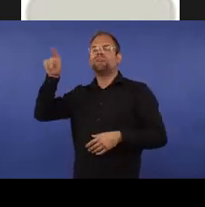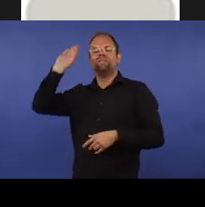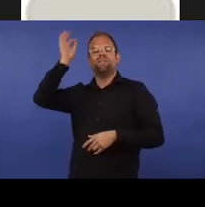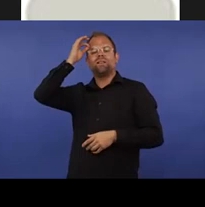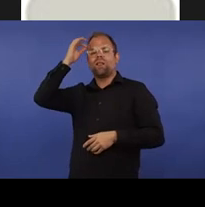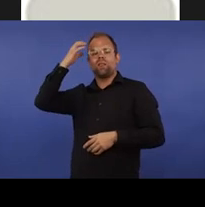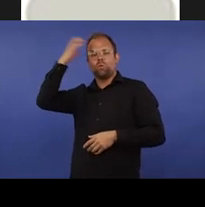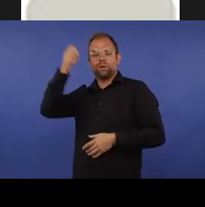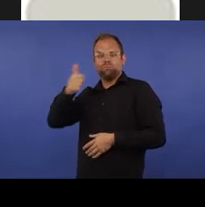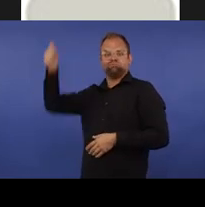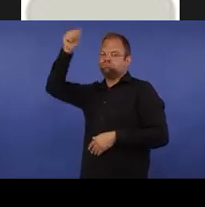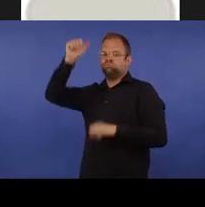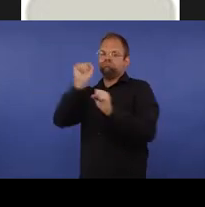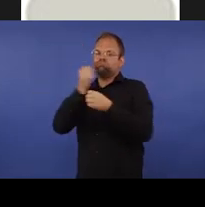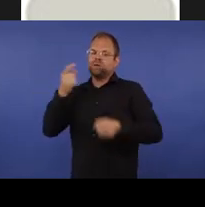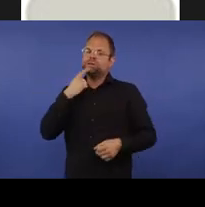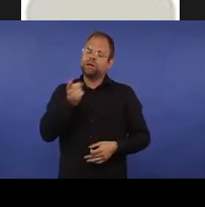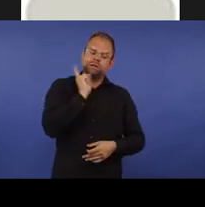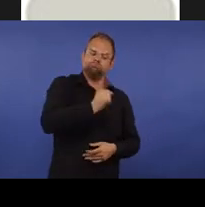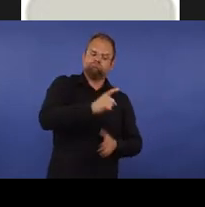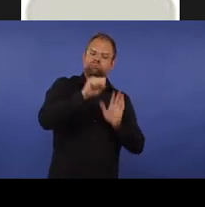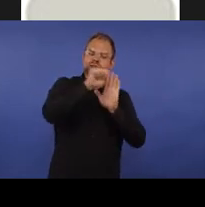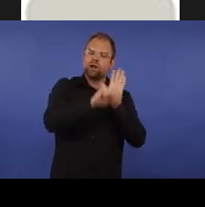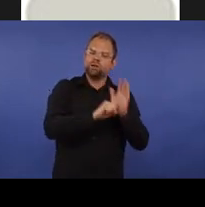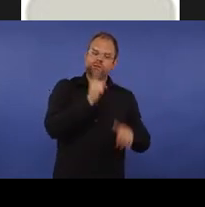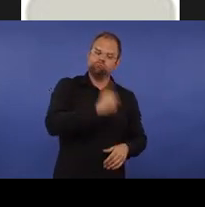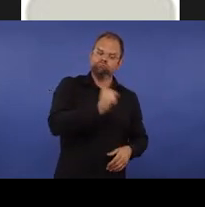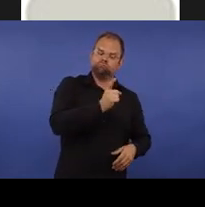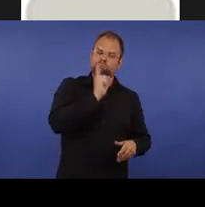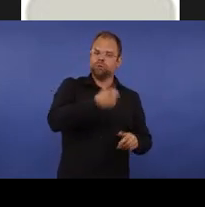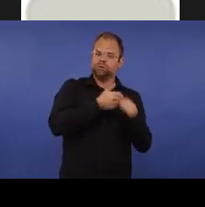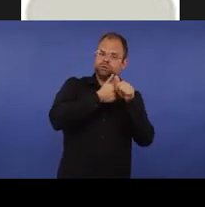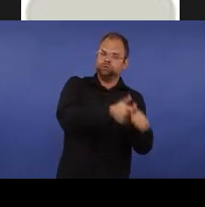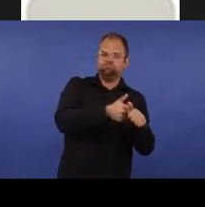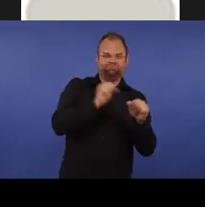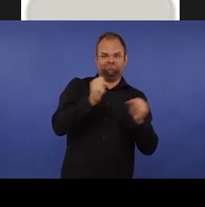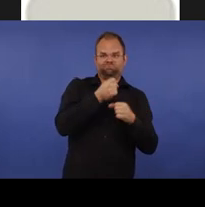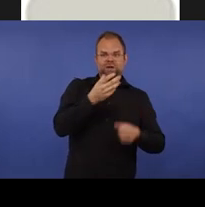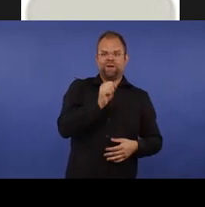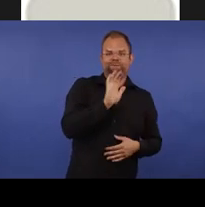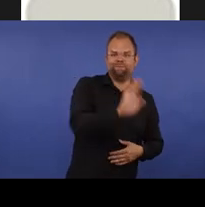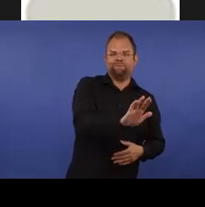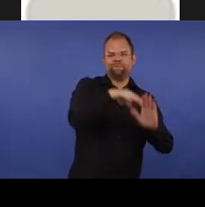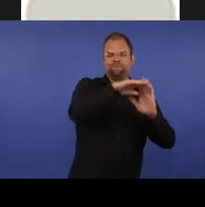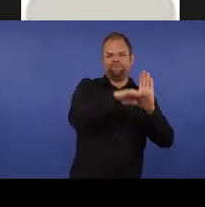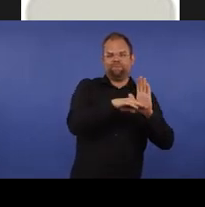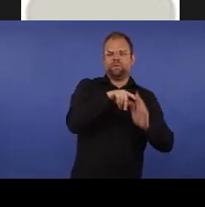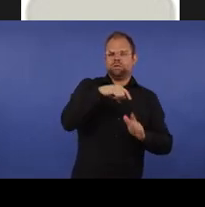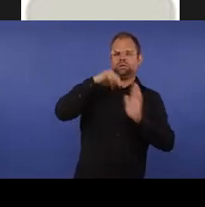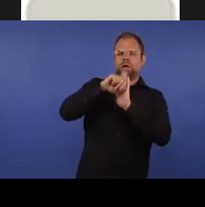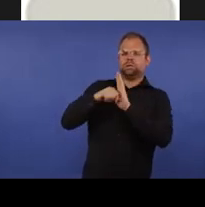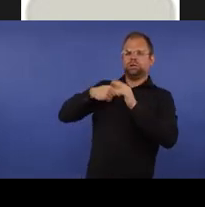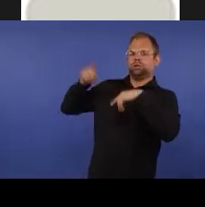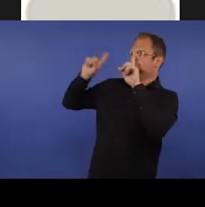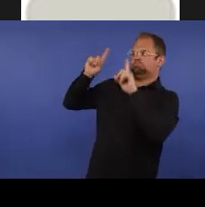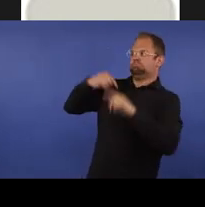House of Representatives. So at the beginning of the pandemic, we had a lot of life-threatening,